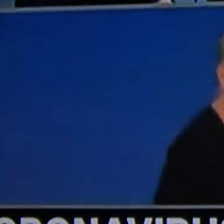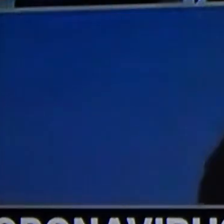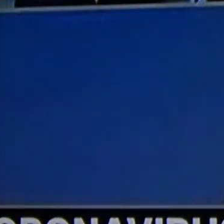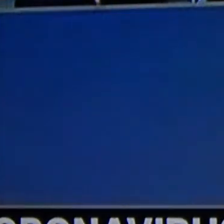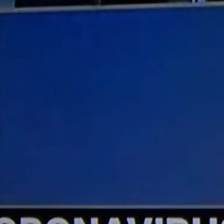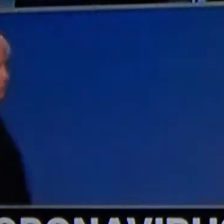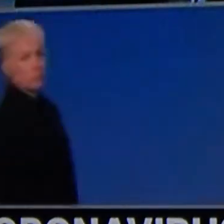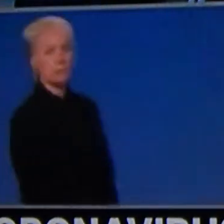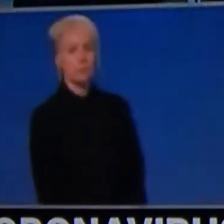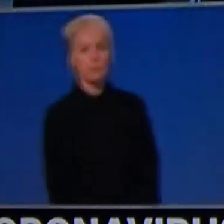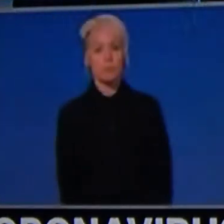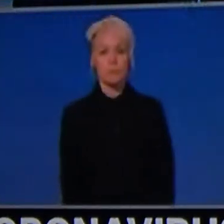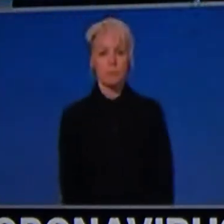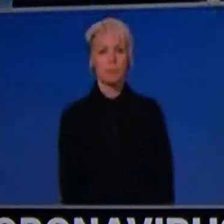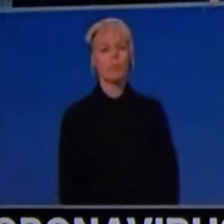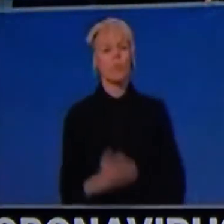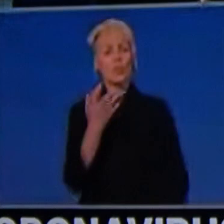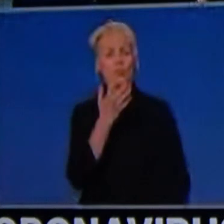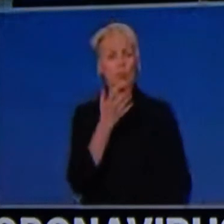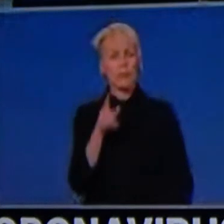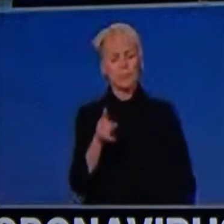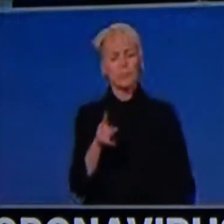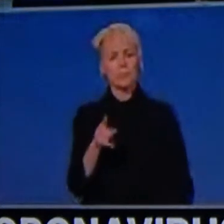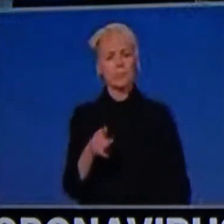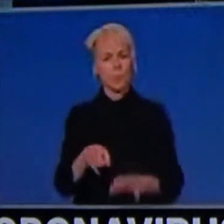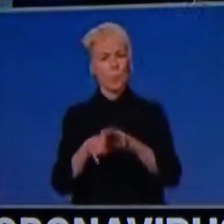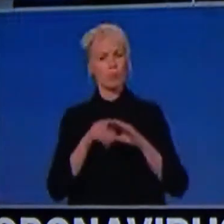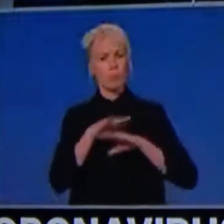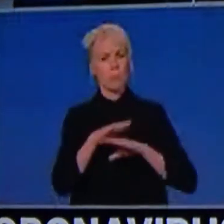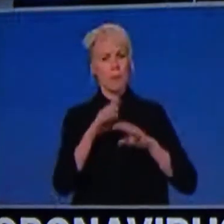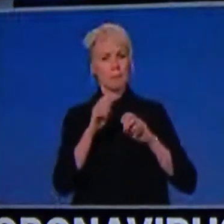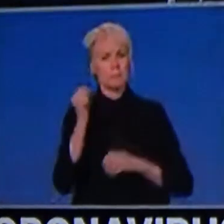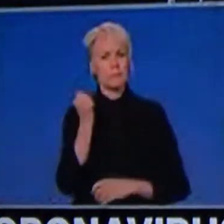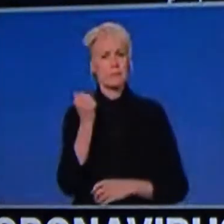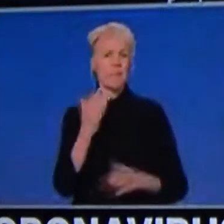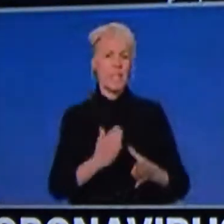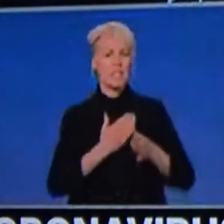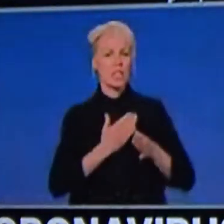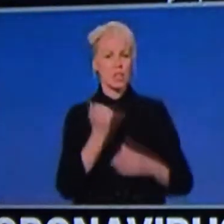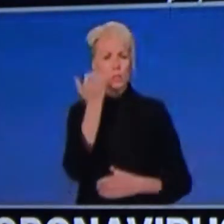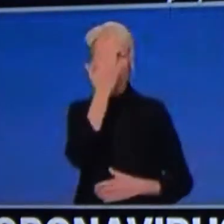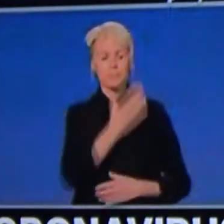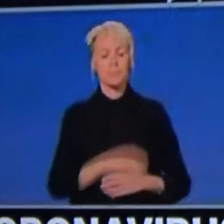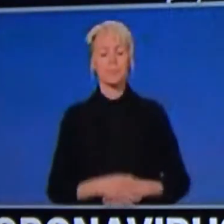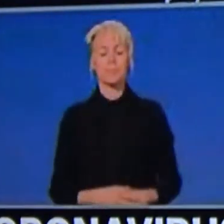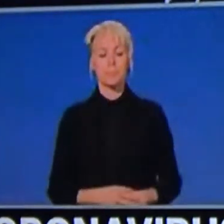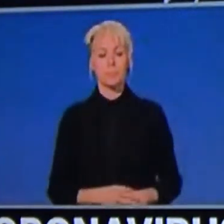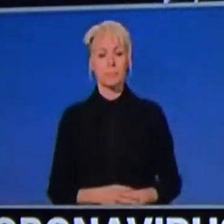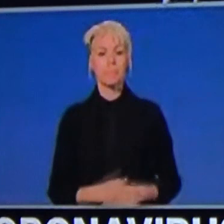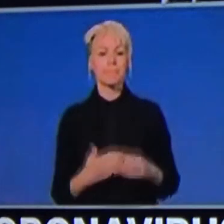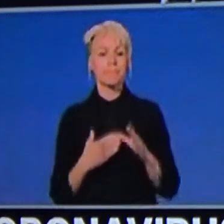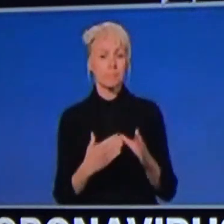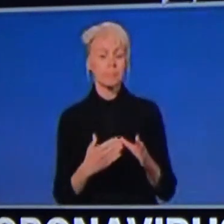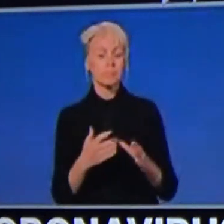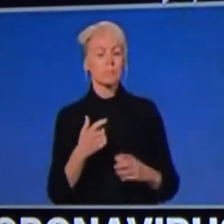Oh, sorry, on the Indigenous, yes, please. So we have, from the outset of this pandemic, we've been very concerned about Aboriginal